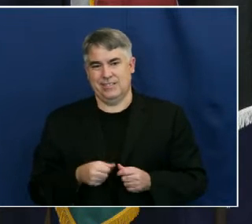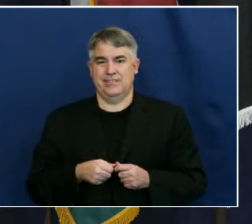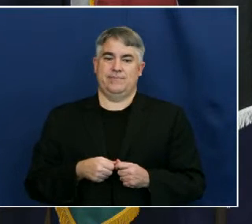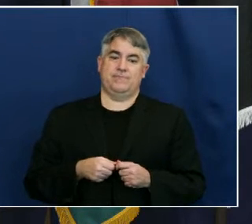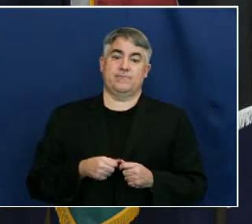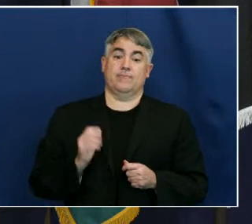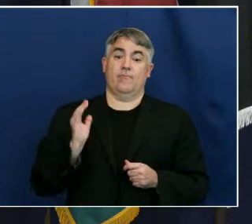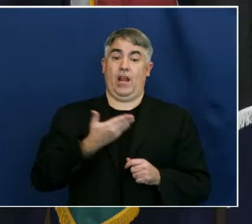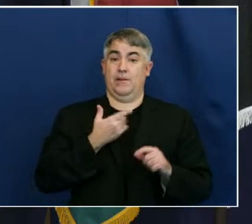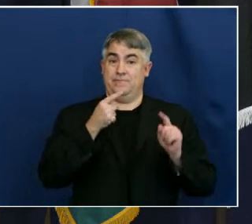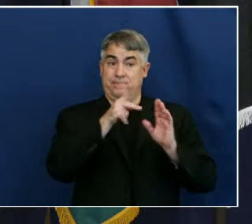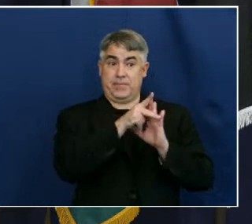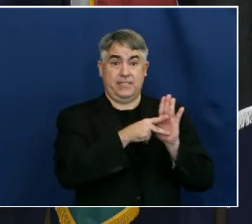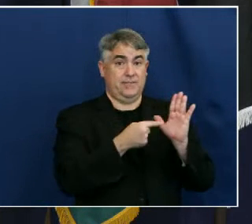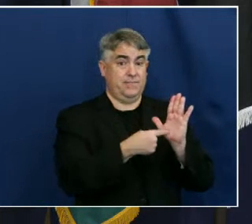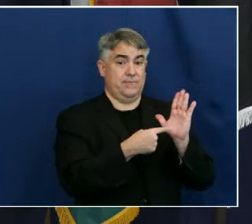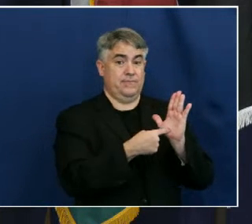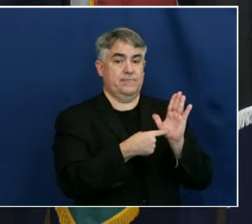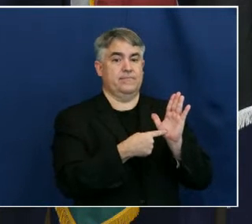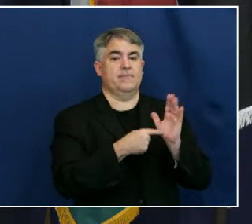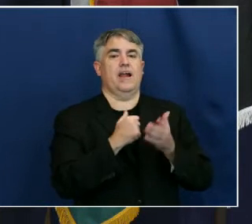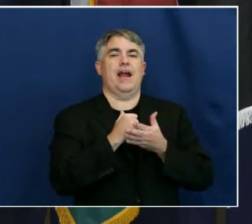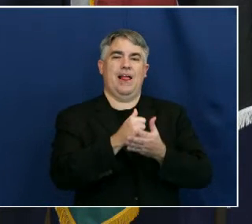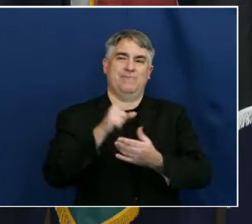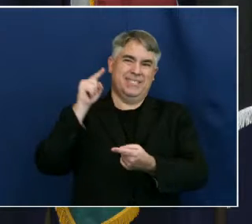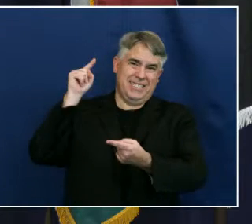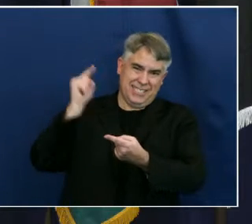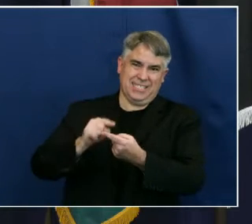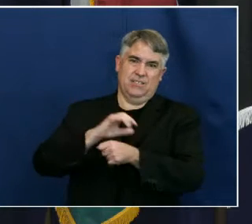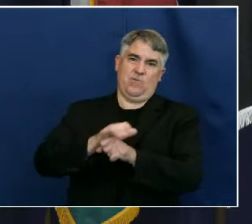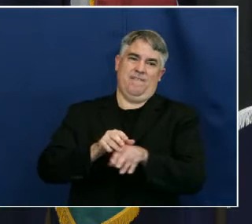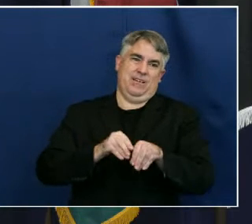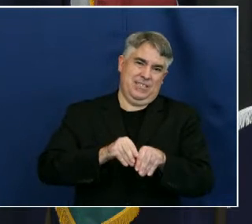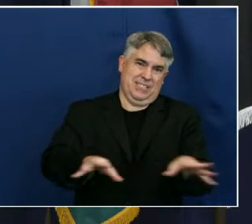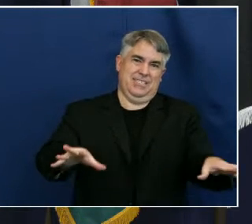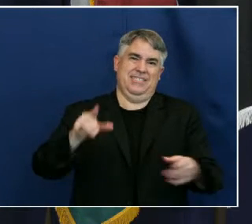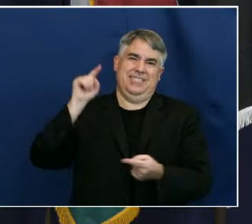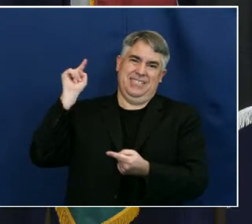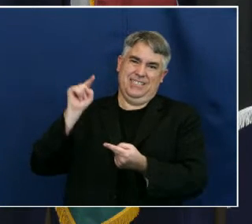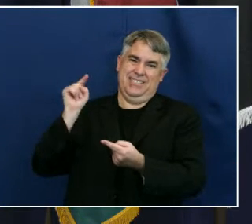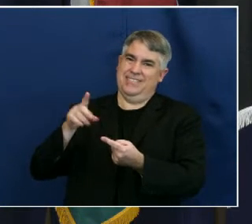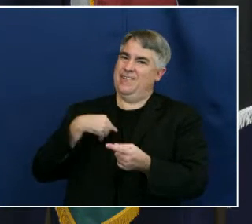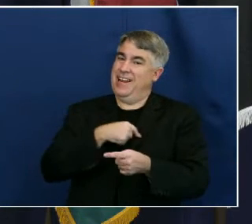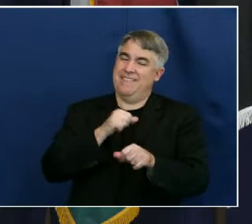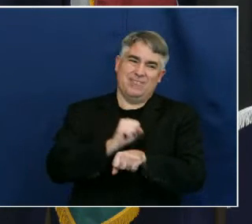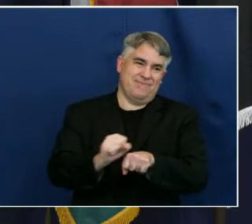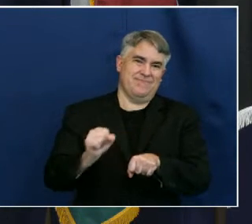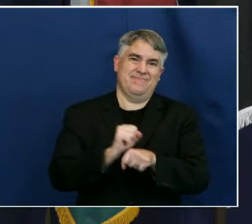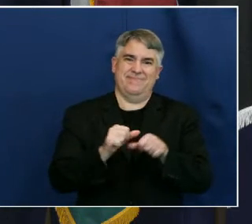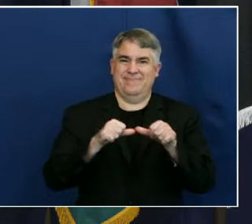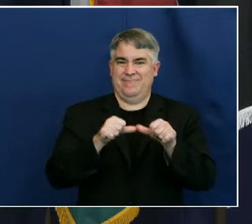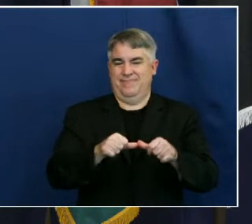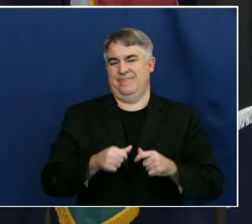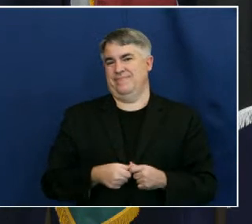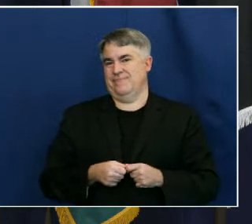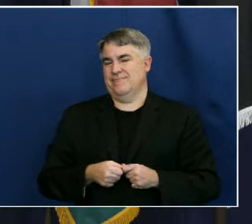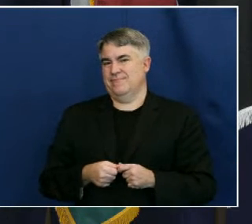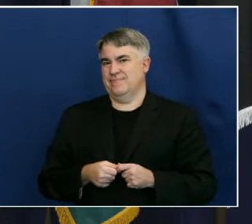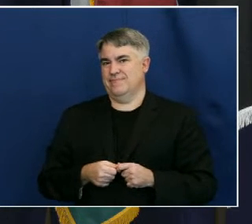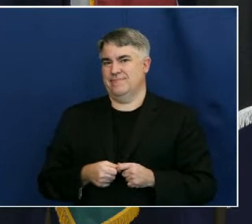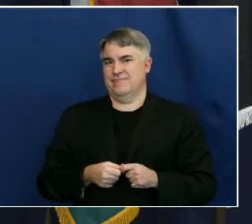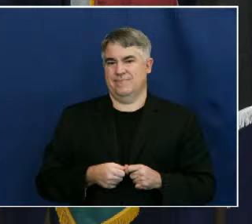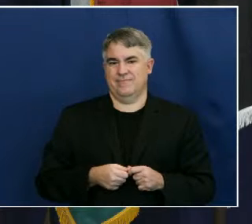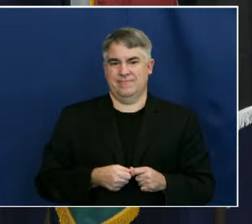to help ensure that we have the capacity that we need to take care of all of those individuals that succumb and